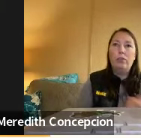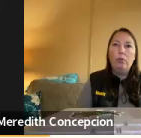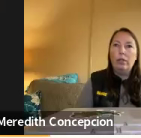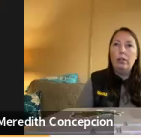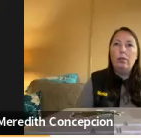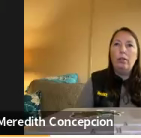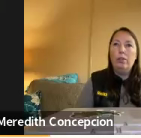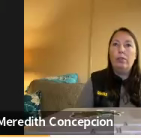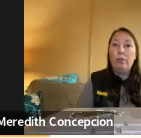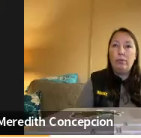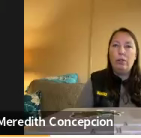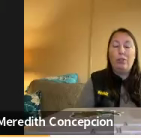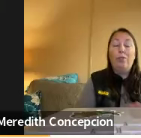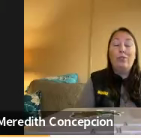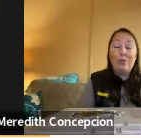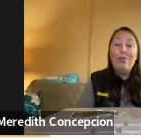basically interviewing,